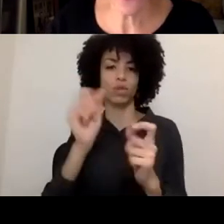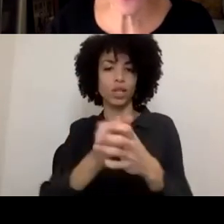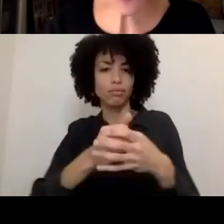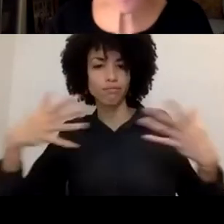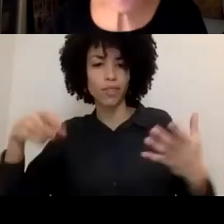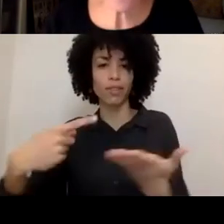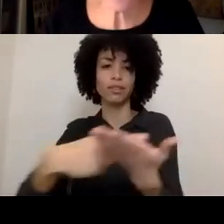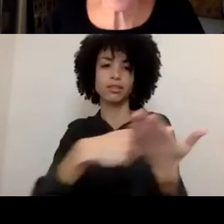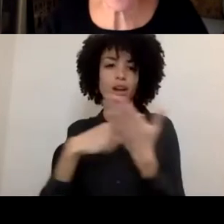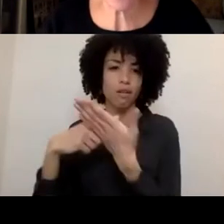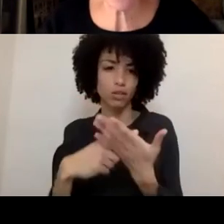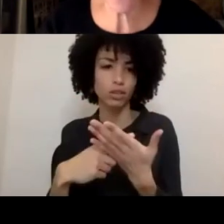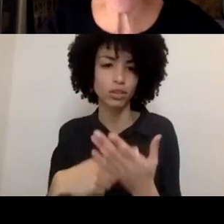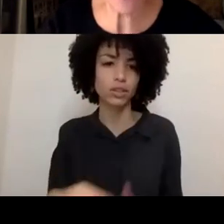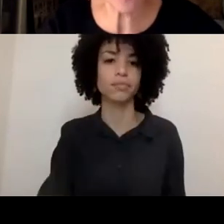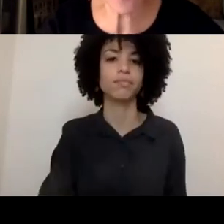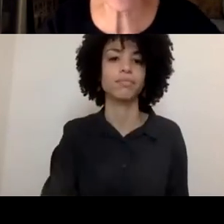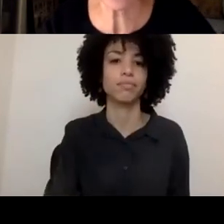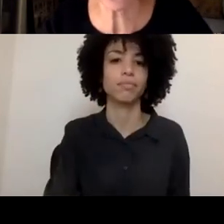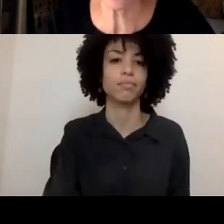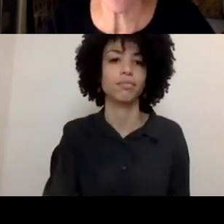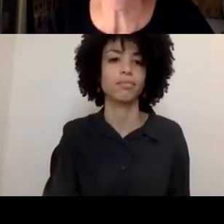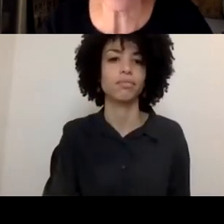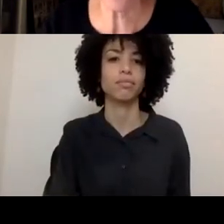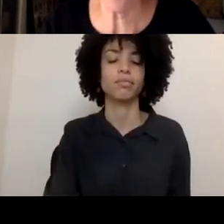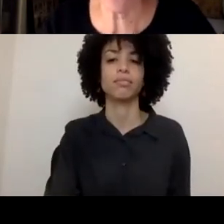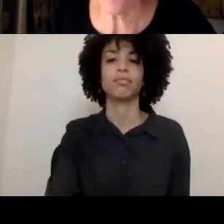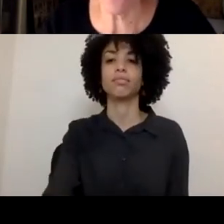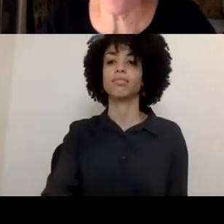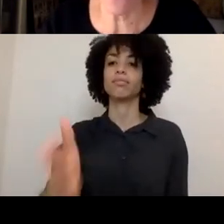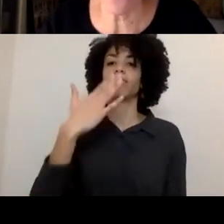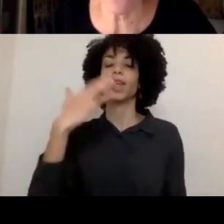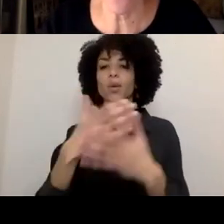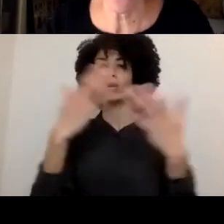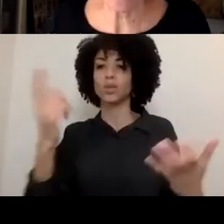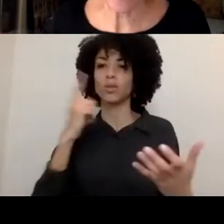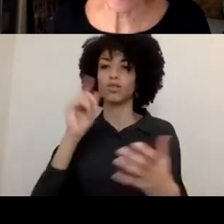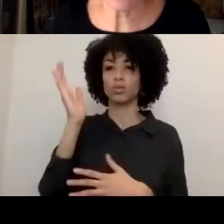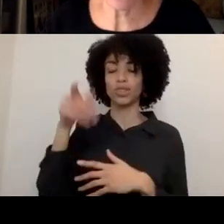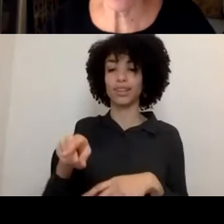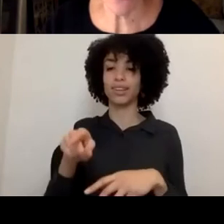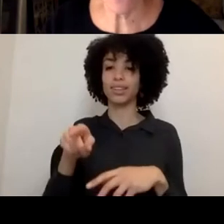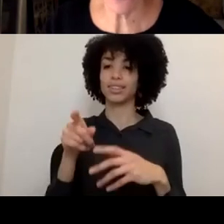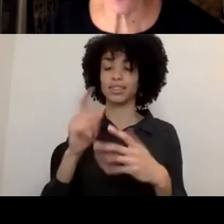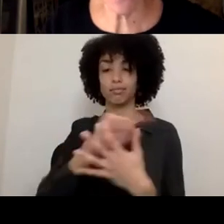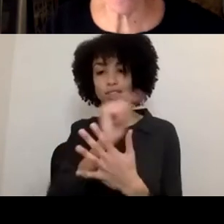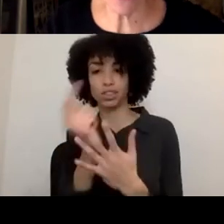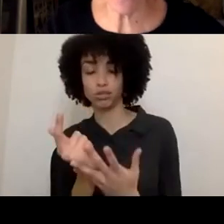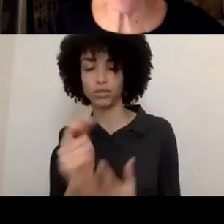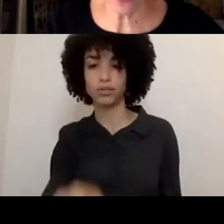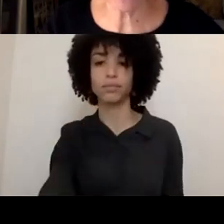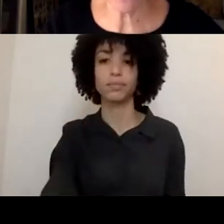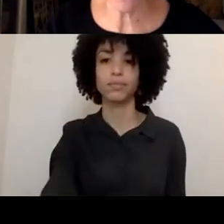Thank you so much, Sarah and William, for the opportunity to present this series. And of course, thanks to the team